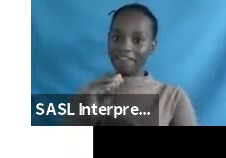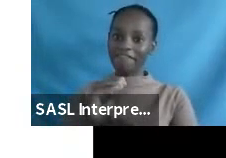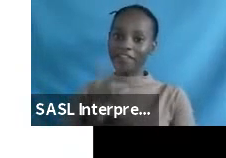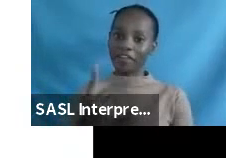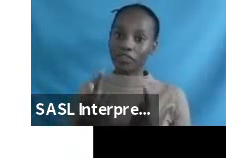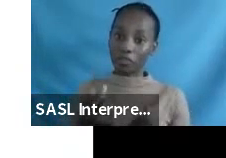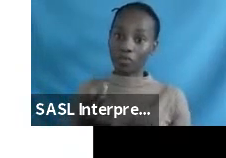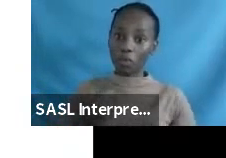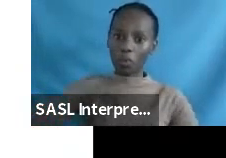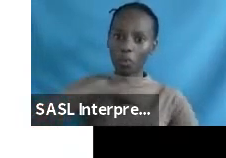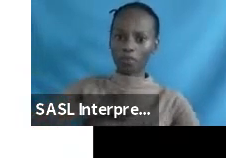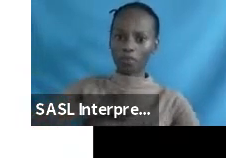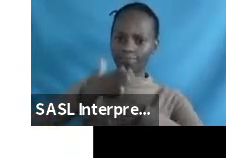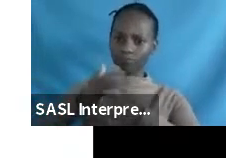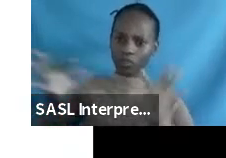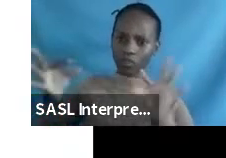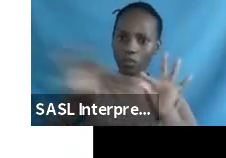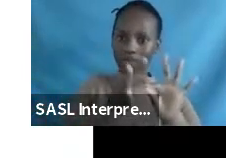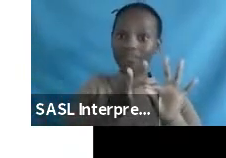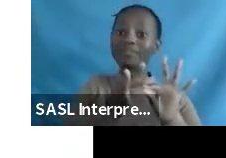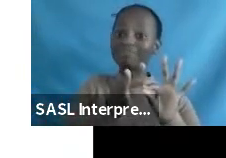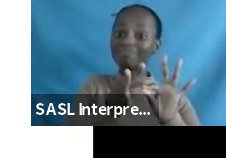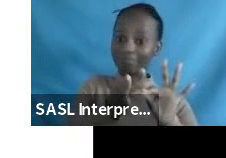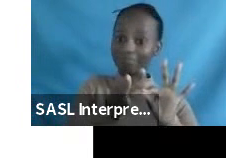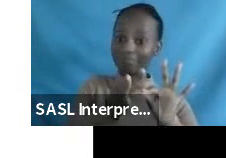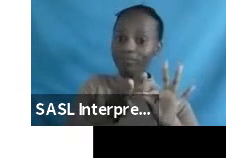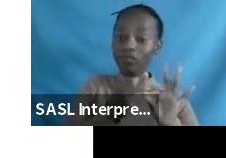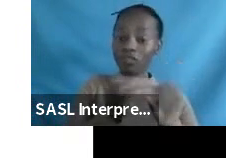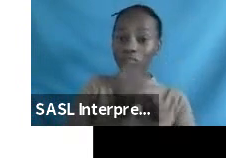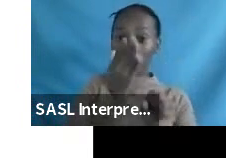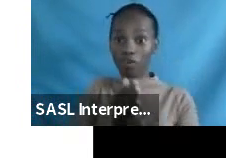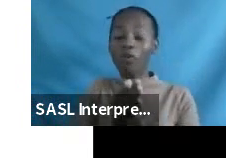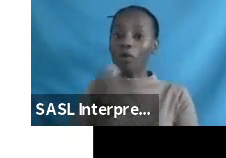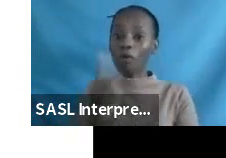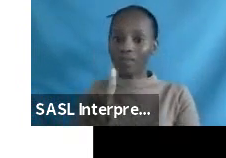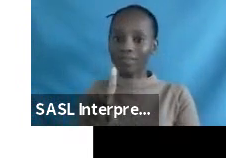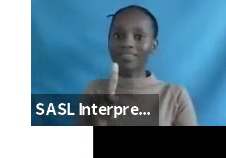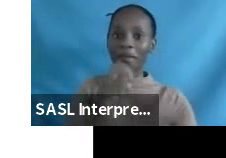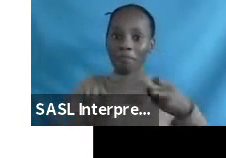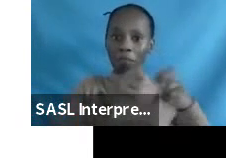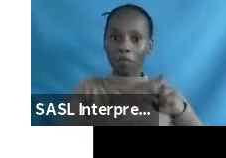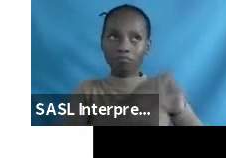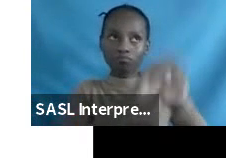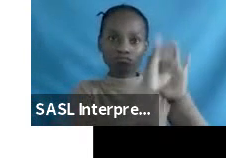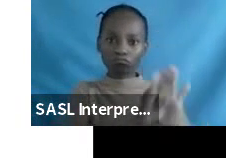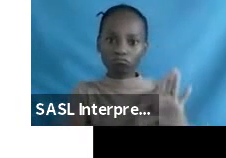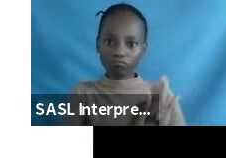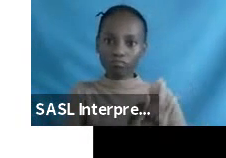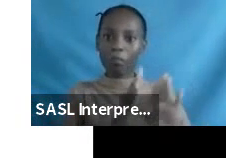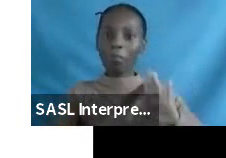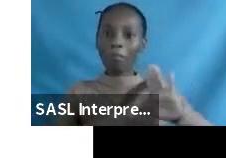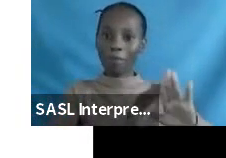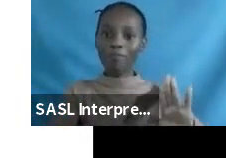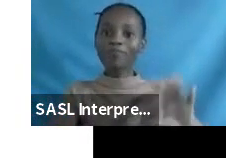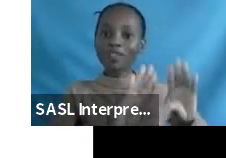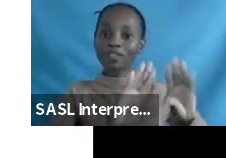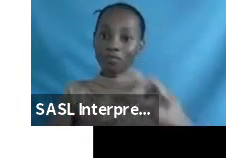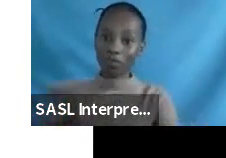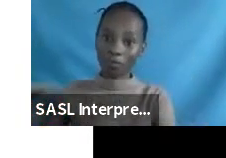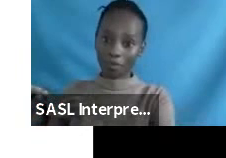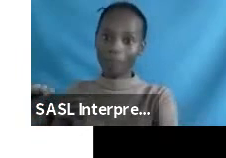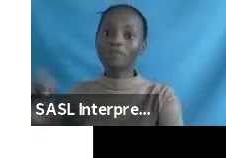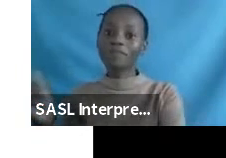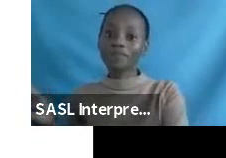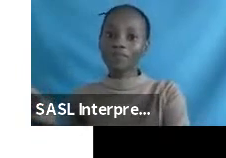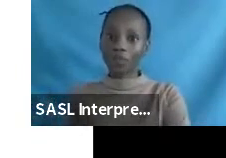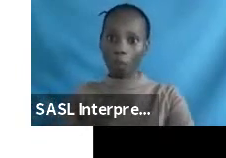an organization to tackle such a problem because we know our space in the entire value chain.